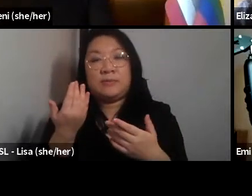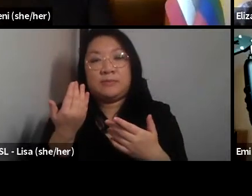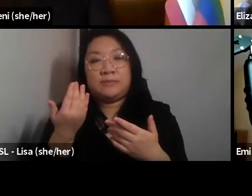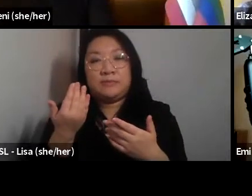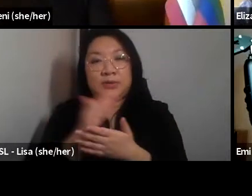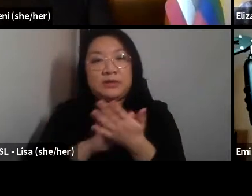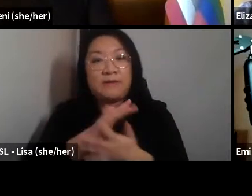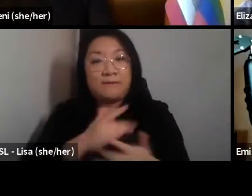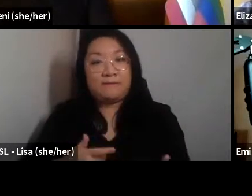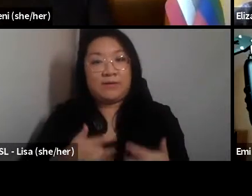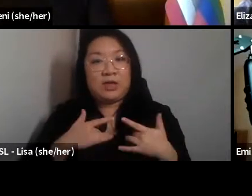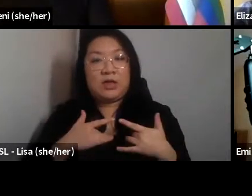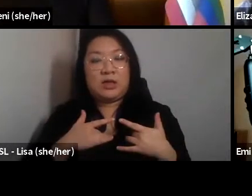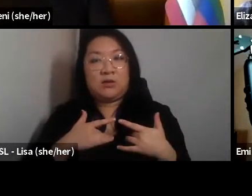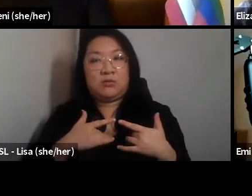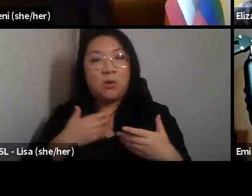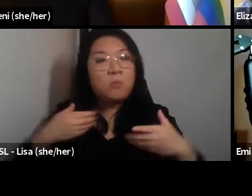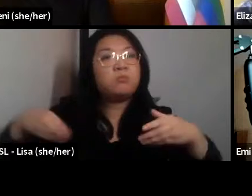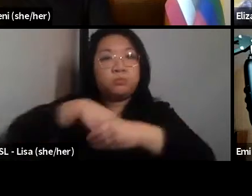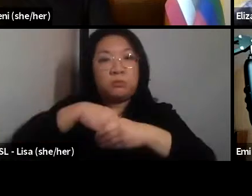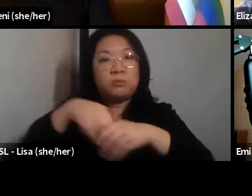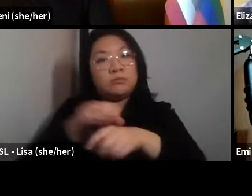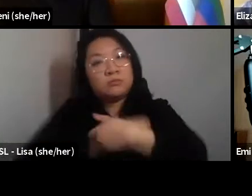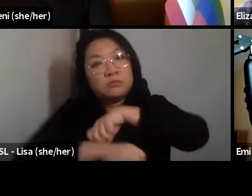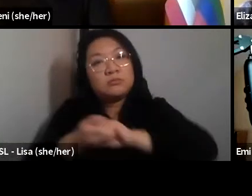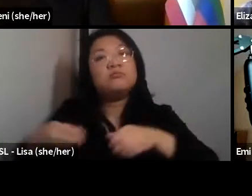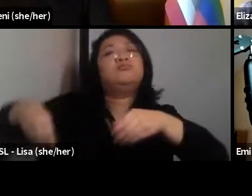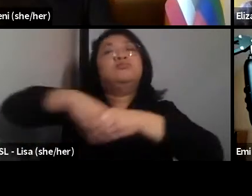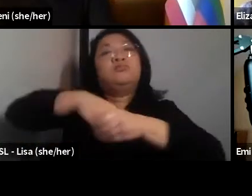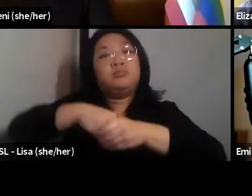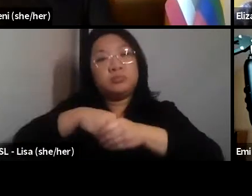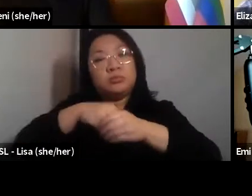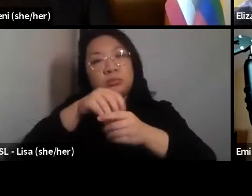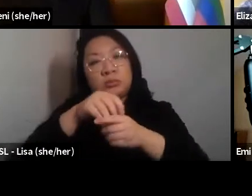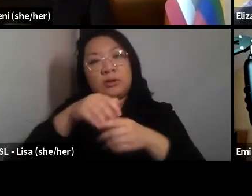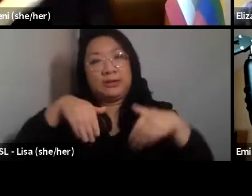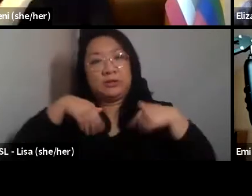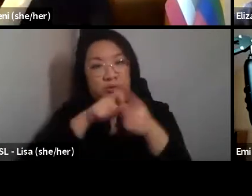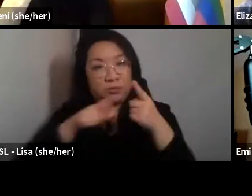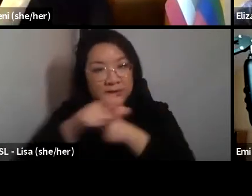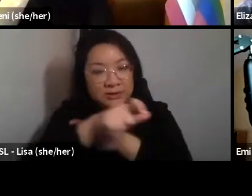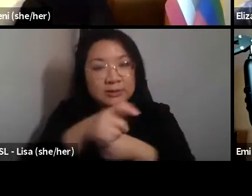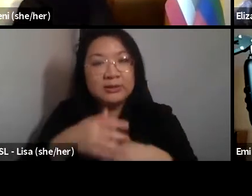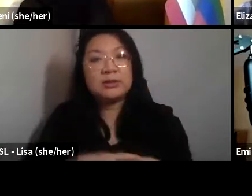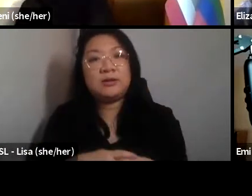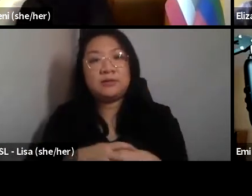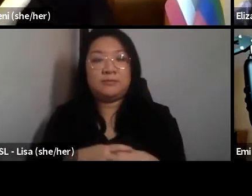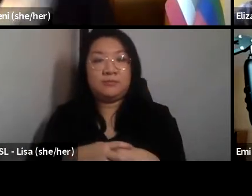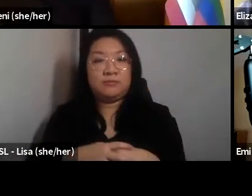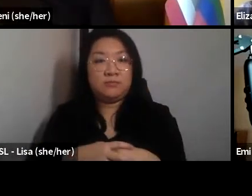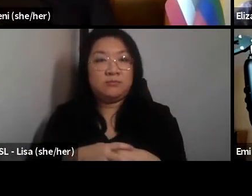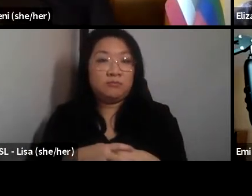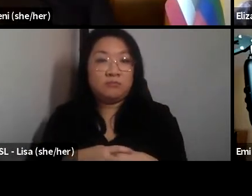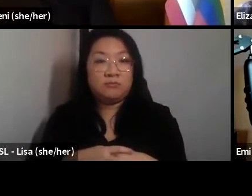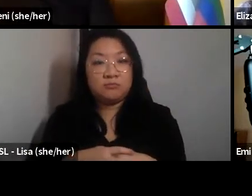made me feel like I was actually part of the community as opposed to someone who just used the term whenever people quizzed me.